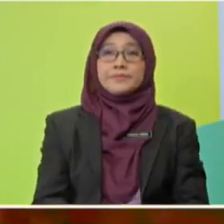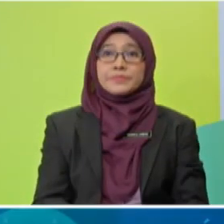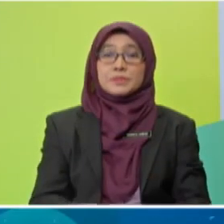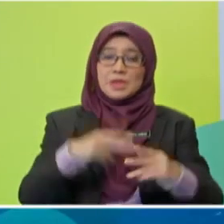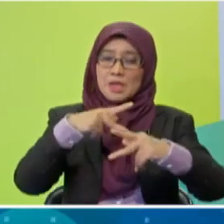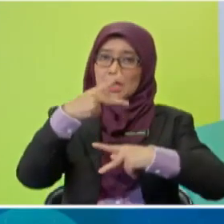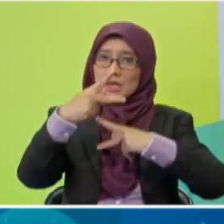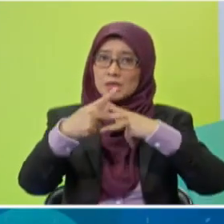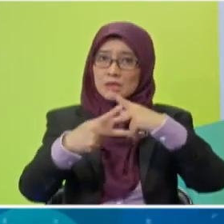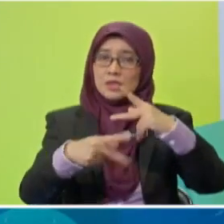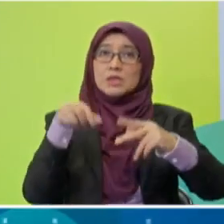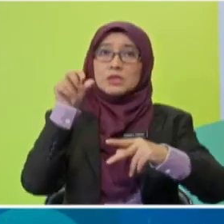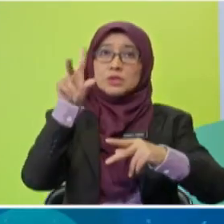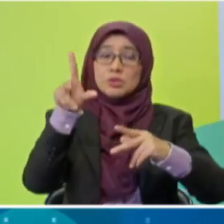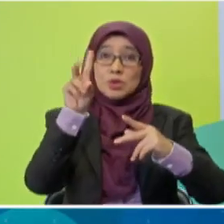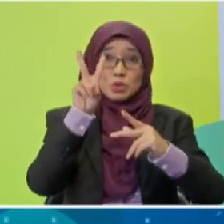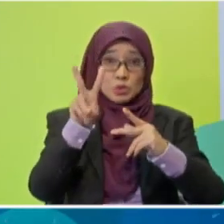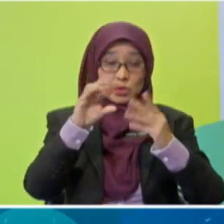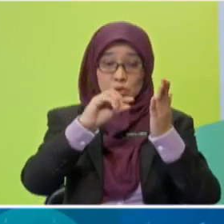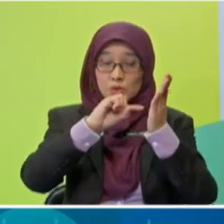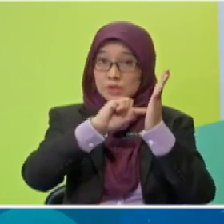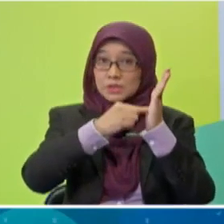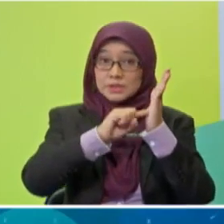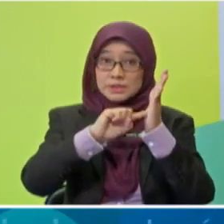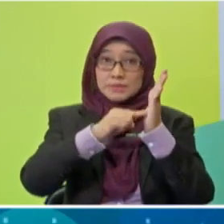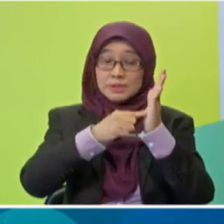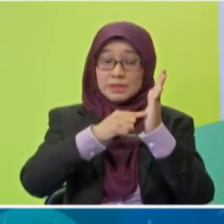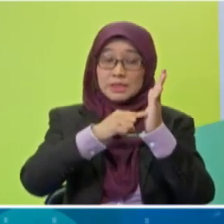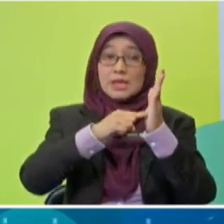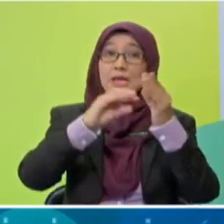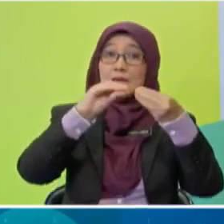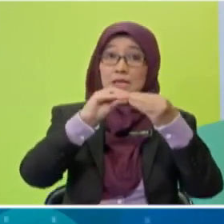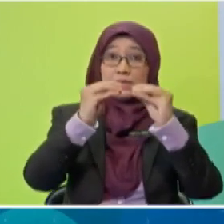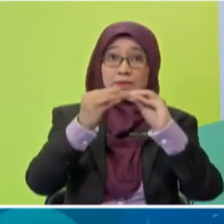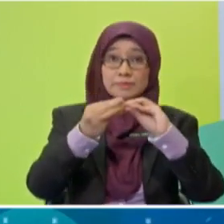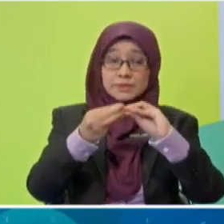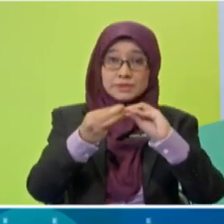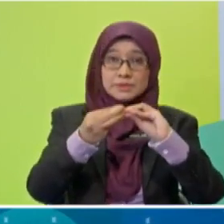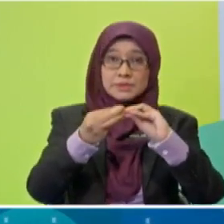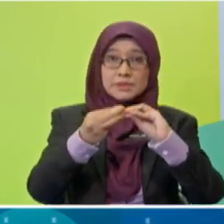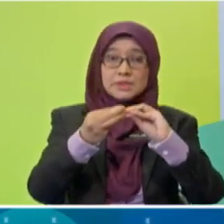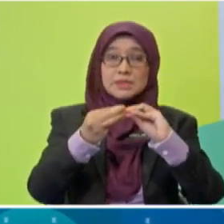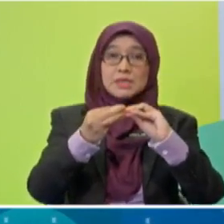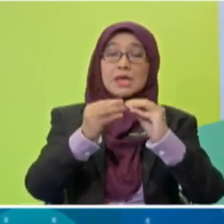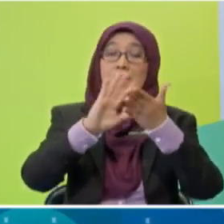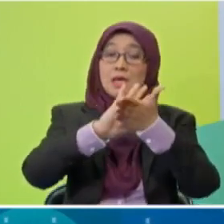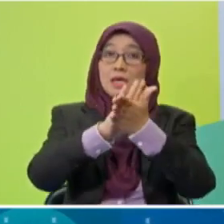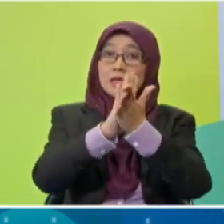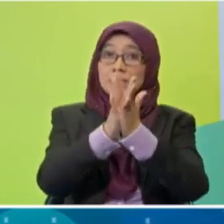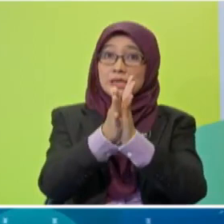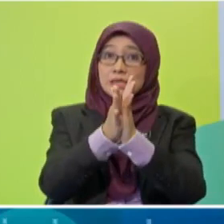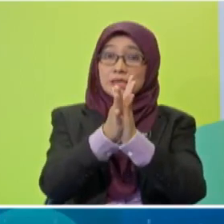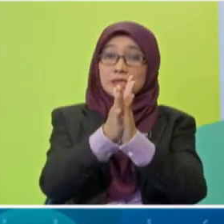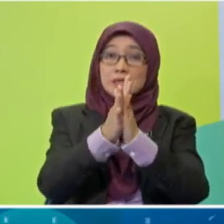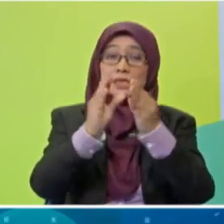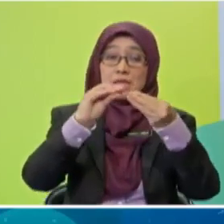process involving two decimal numbers, the divisor needs to be changed from a decimal number to a whole number. Okay, I highlight